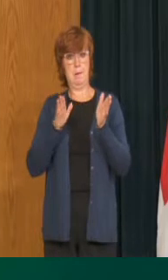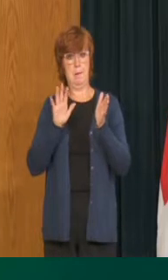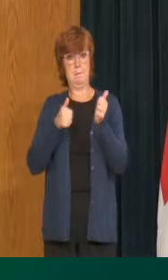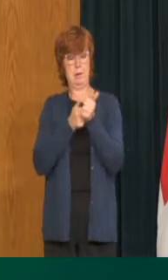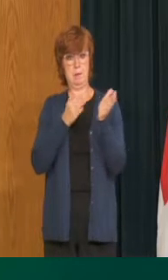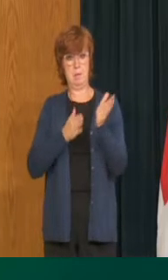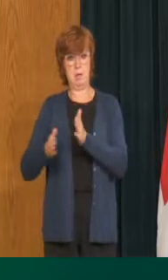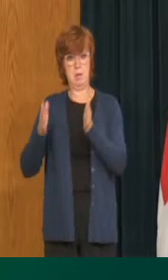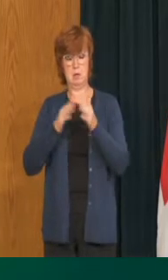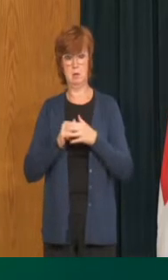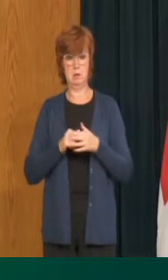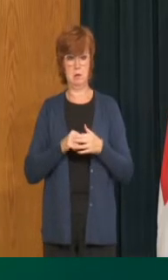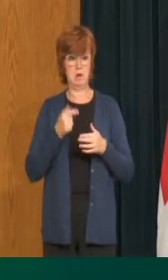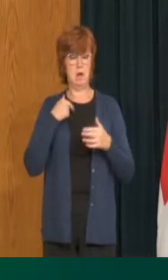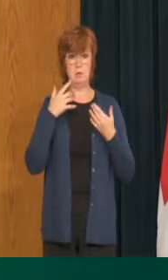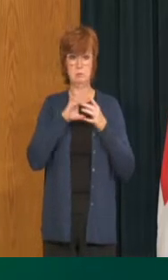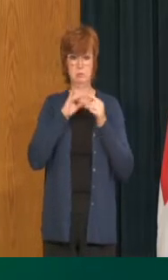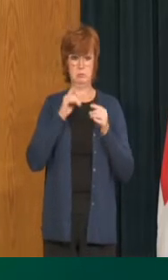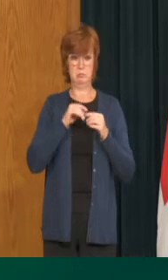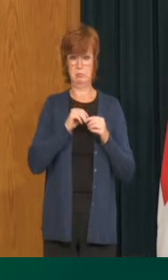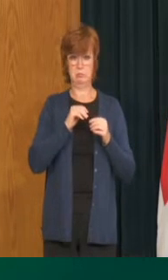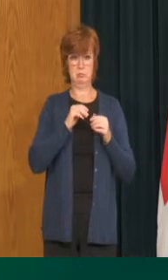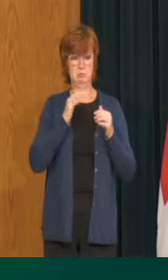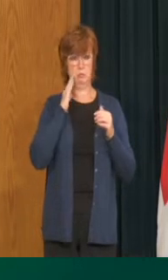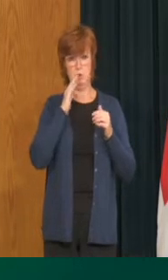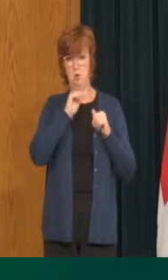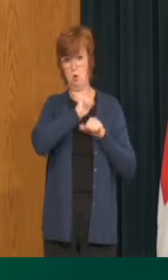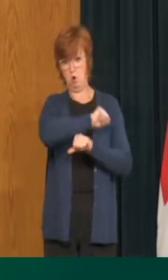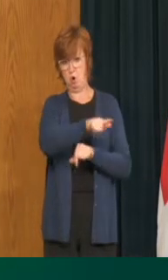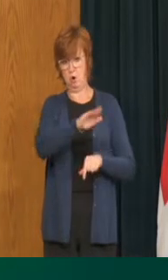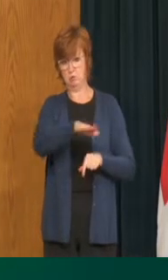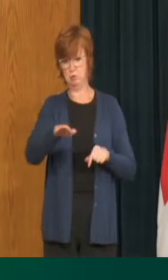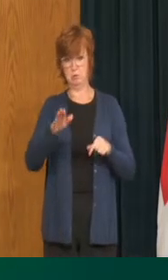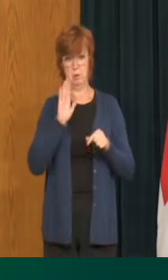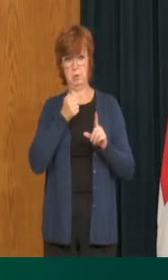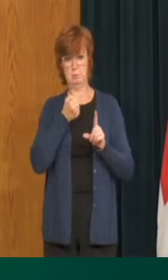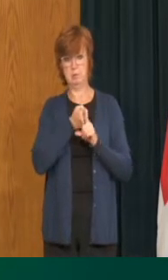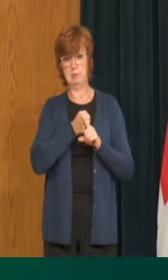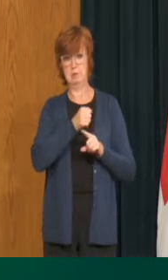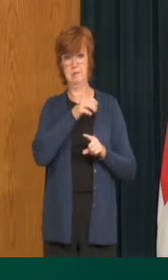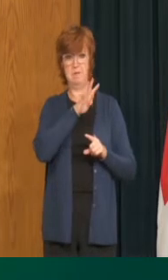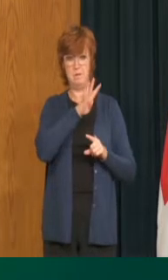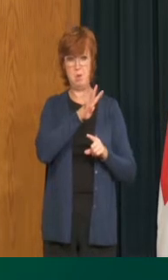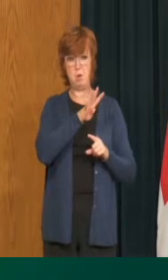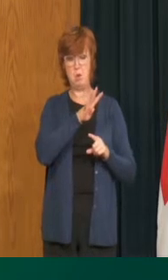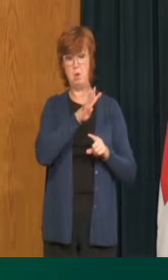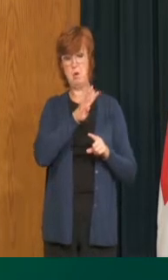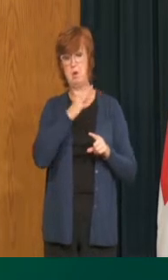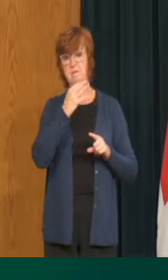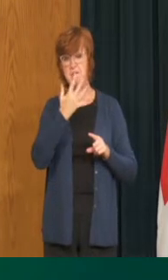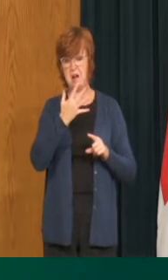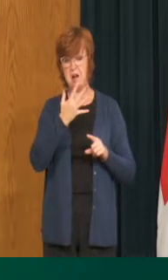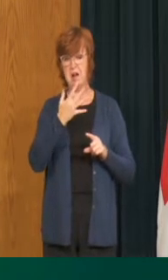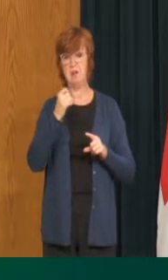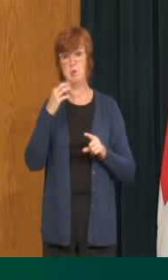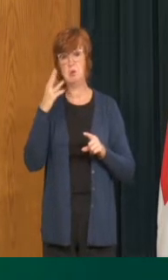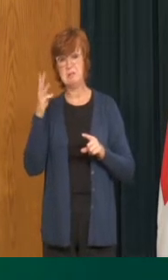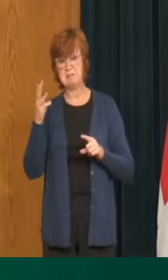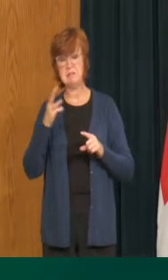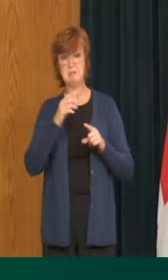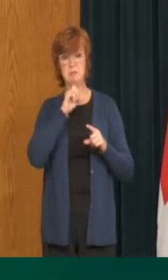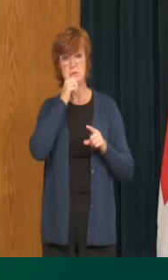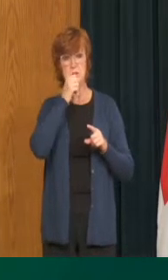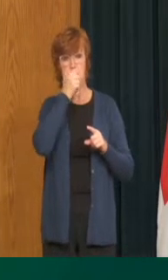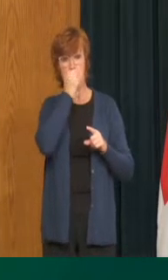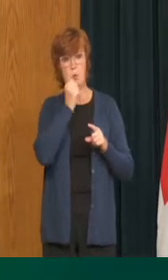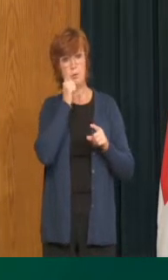4 to 6 coughs and colds a year, and this is the year when a child will stay home till that cough or cold settles, and should